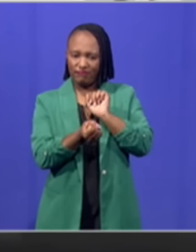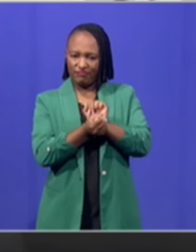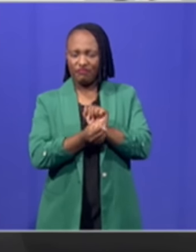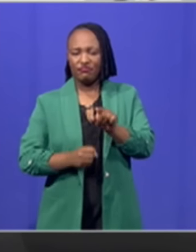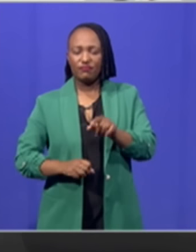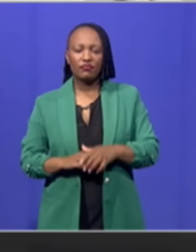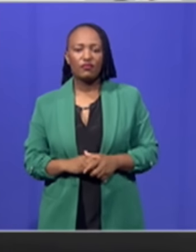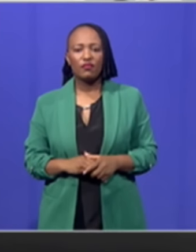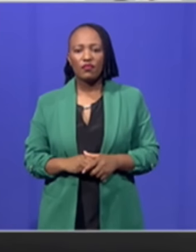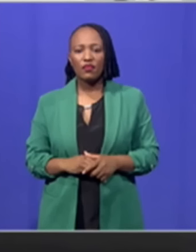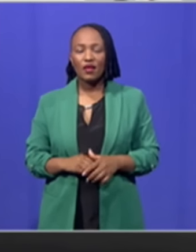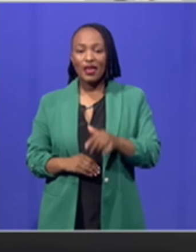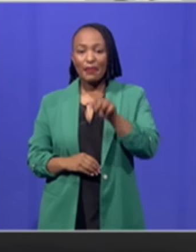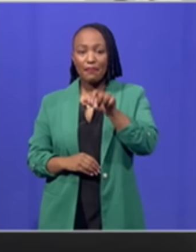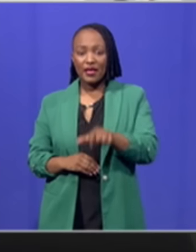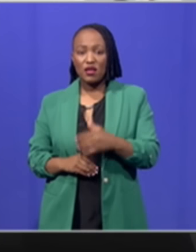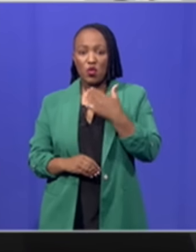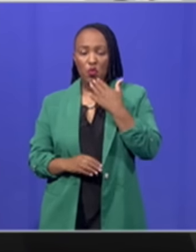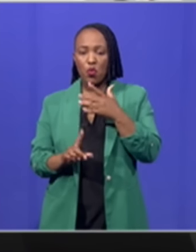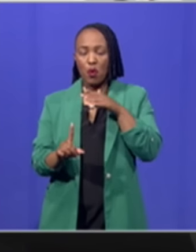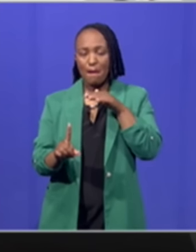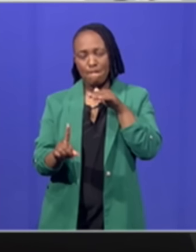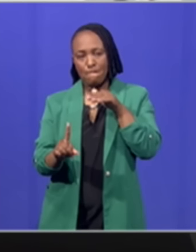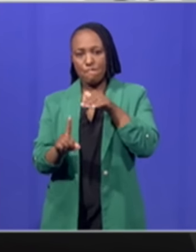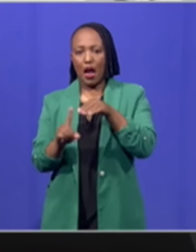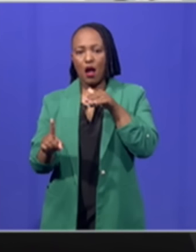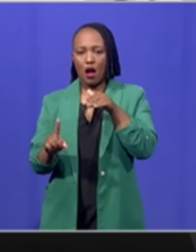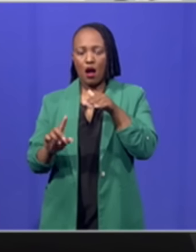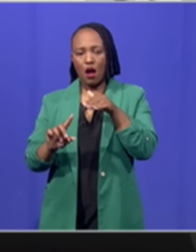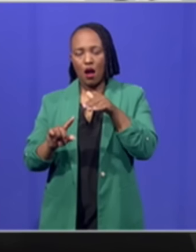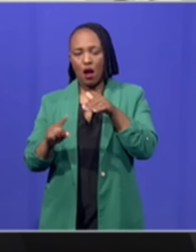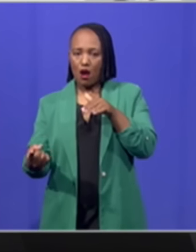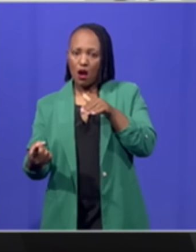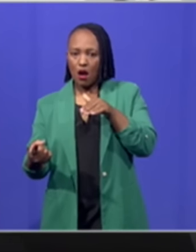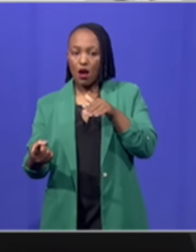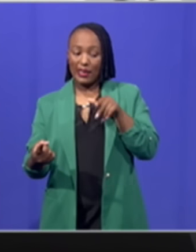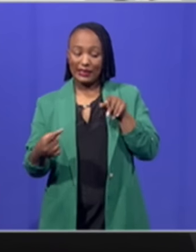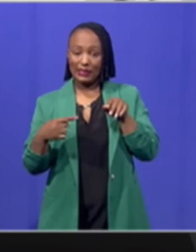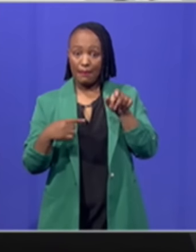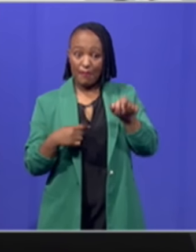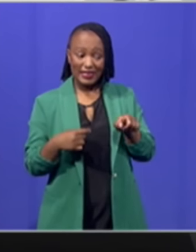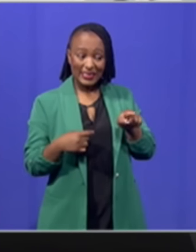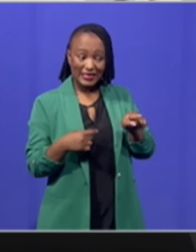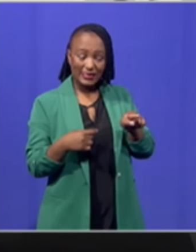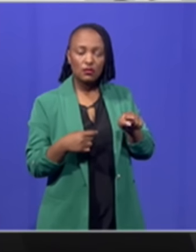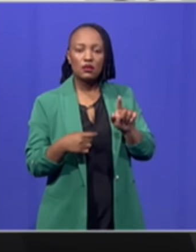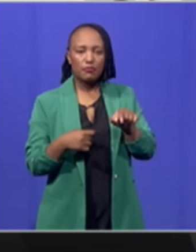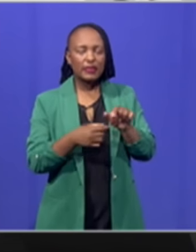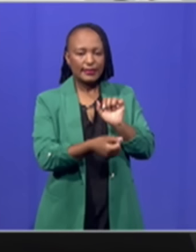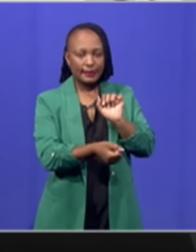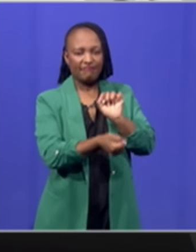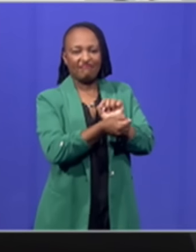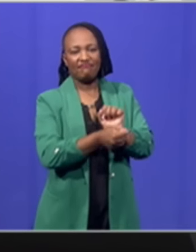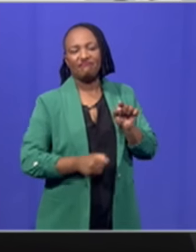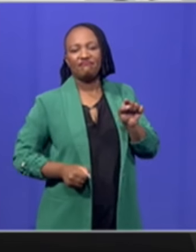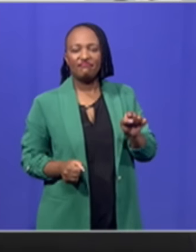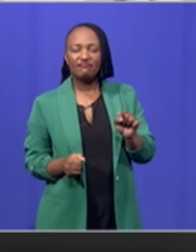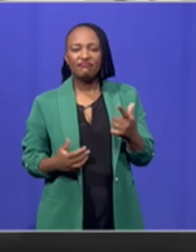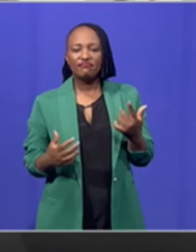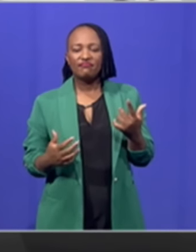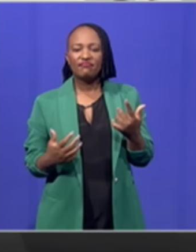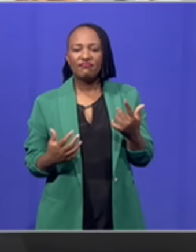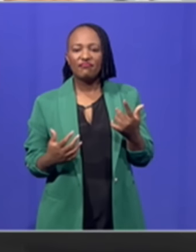took David's life, he must be arrested. He must be arrested and he